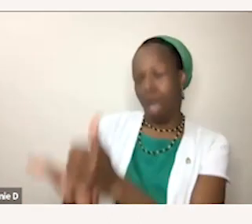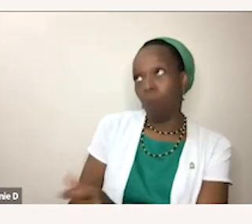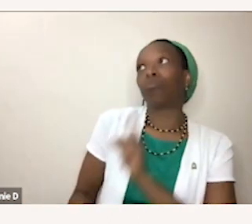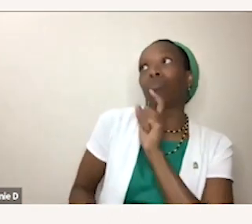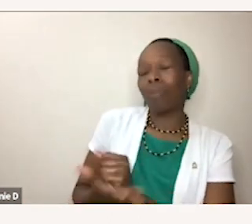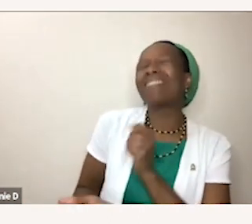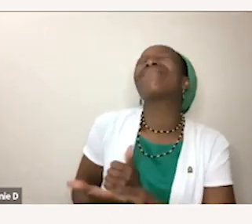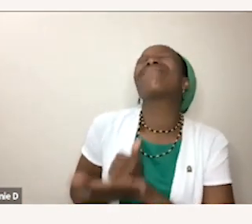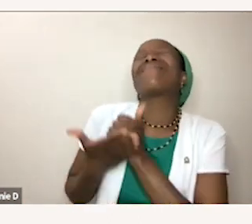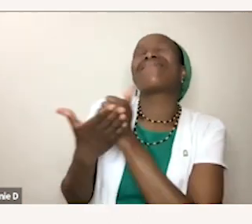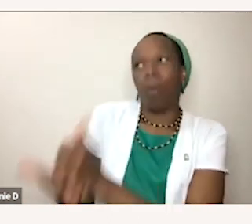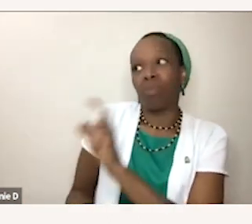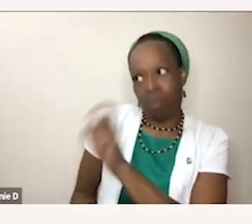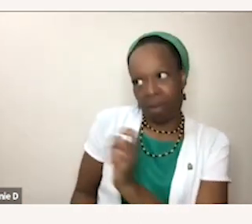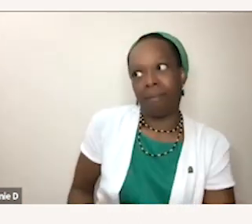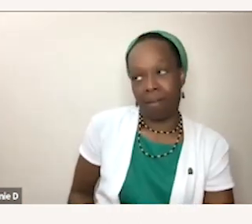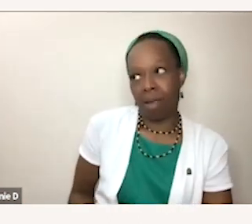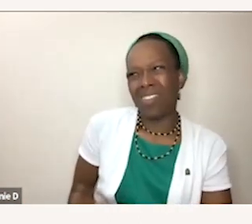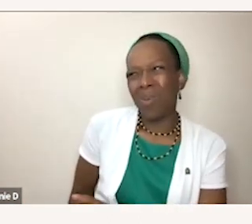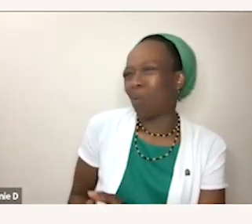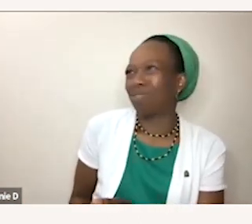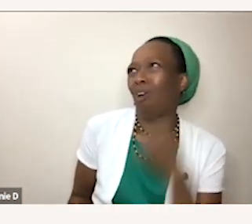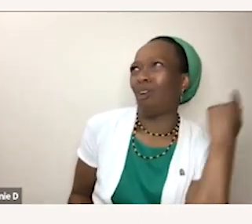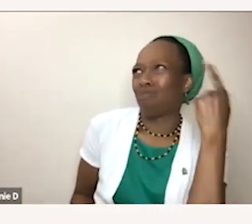help. Nut job.